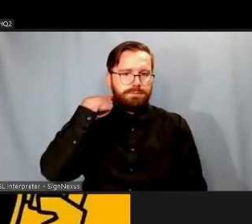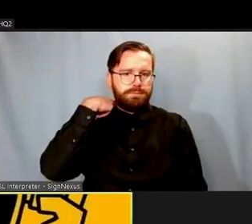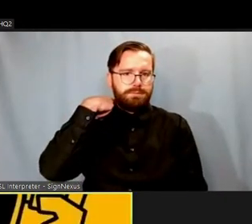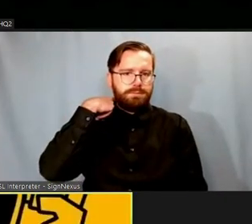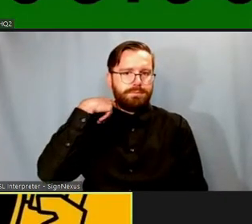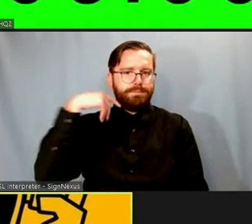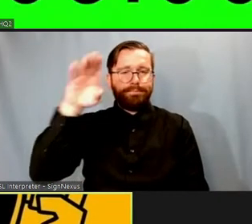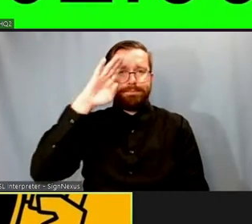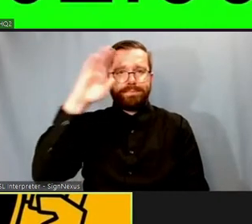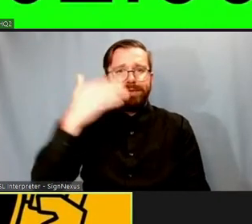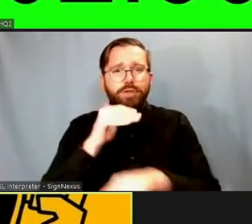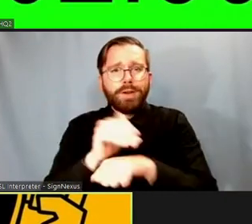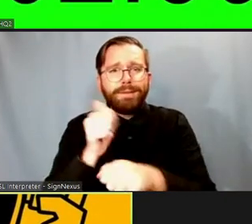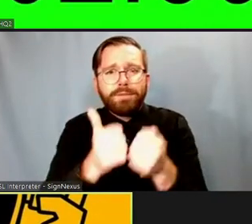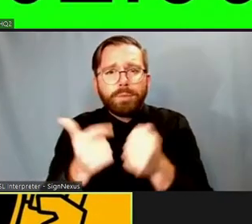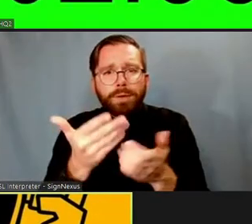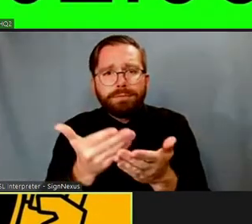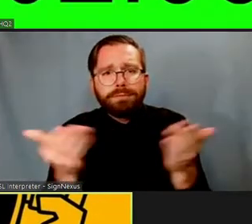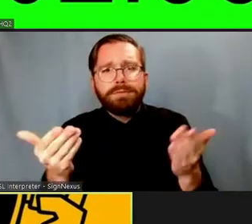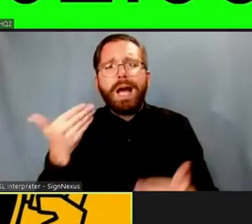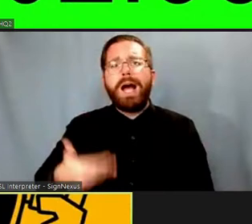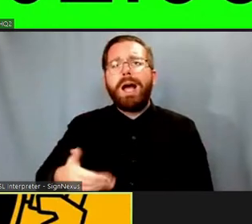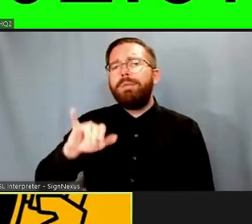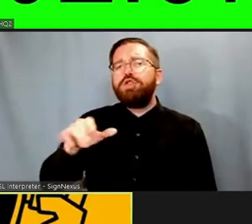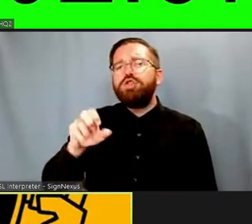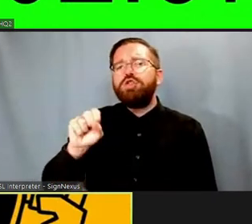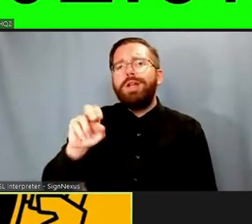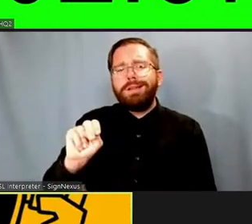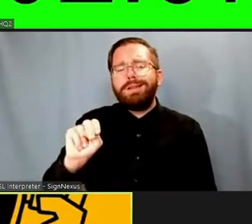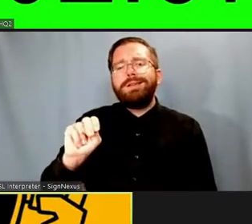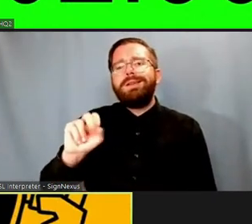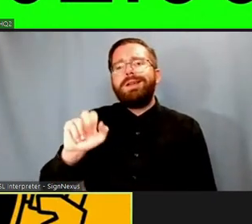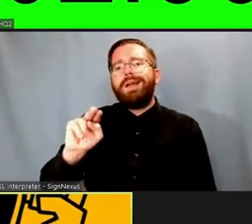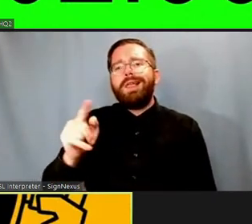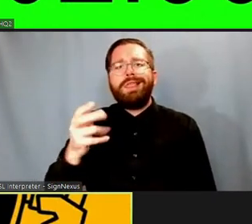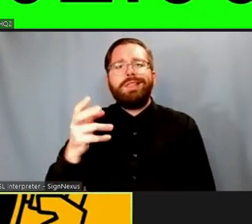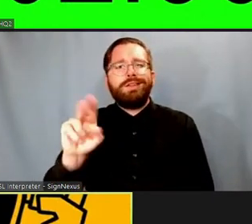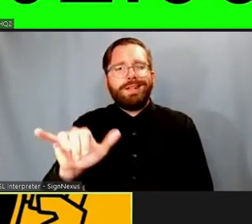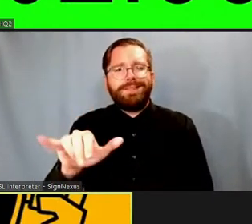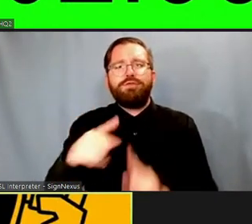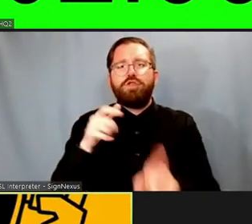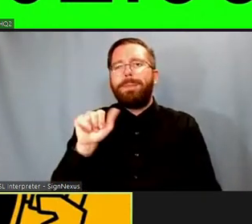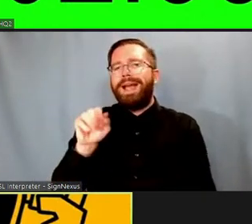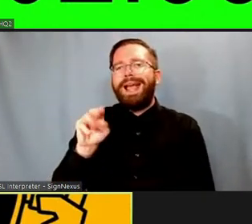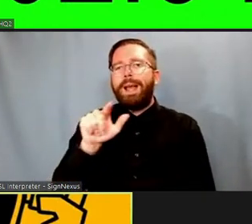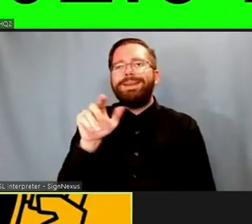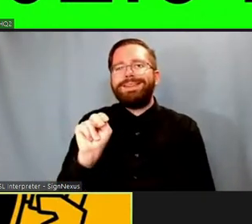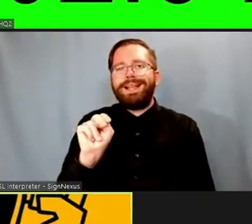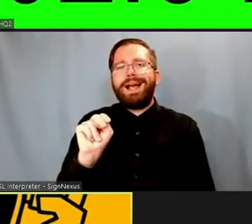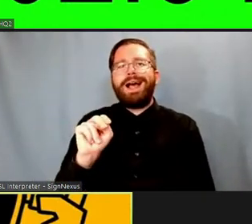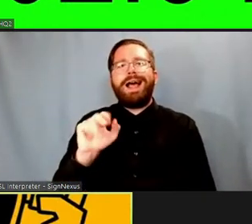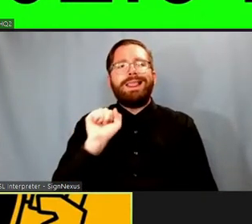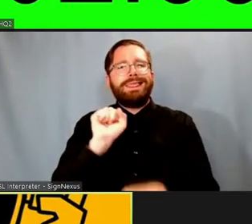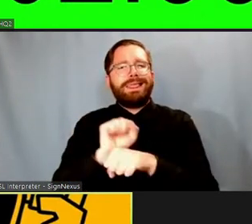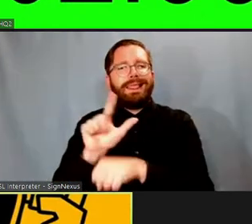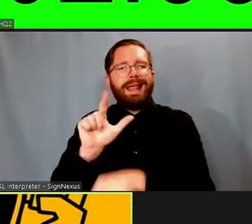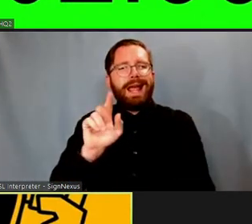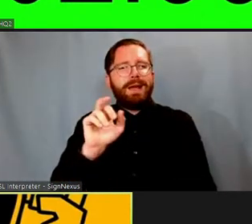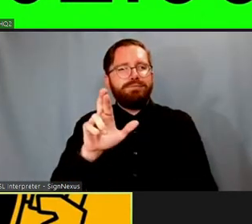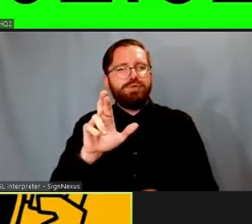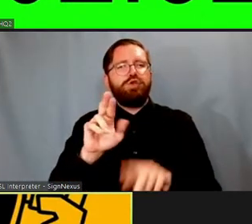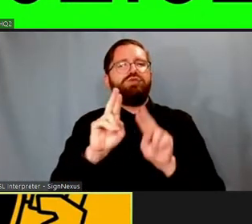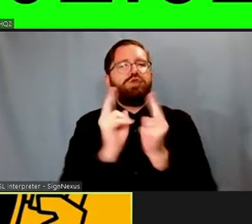good evening everyone jason anthony from the amazon labor union a couple of things that we have